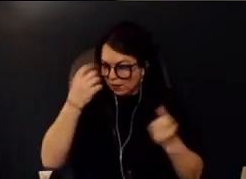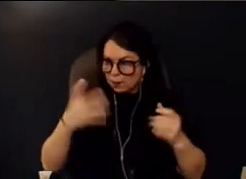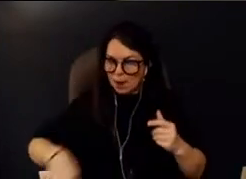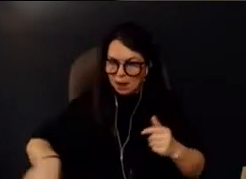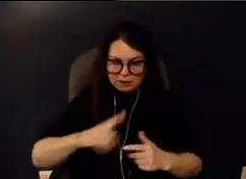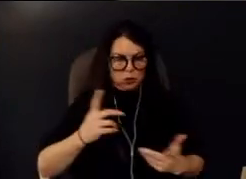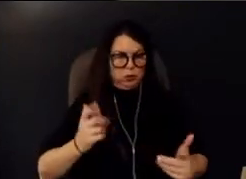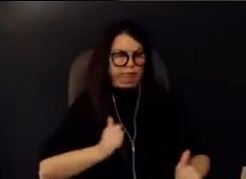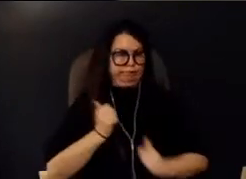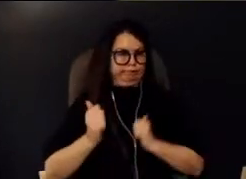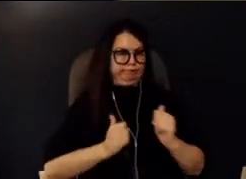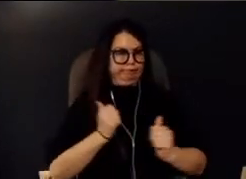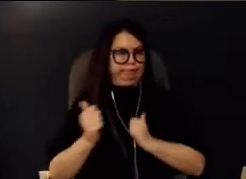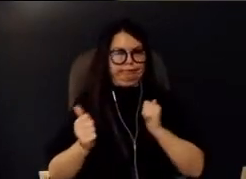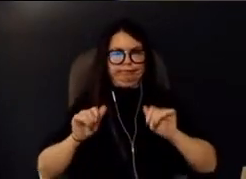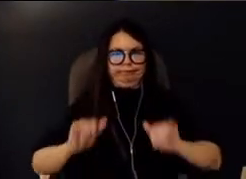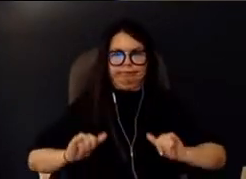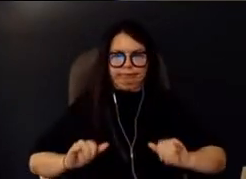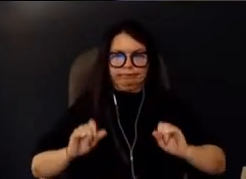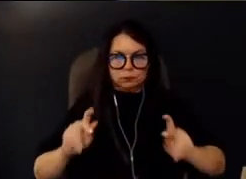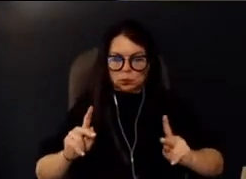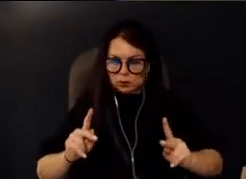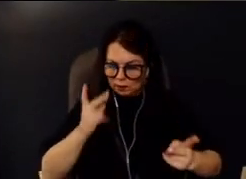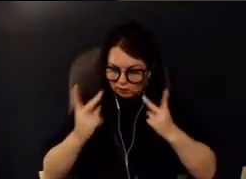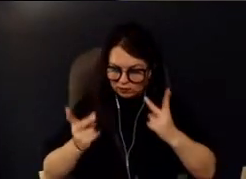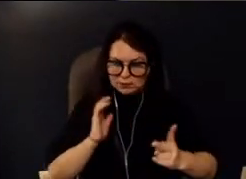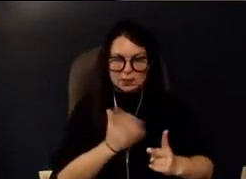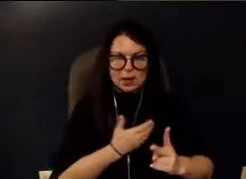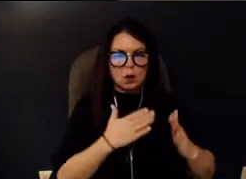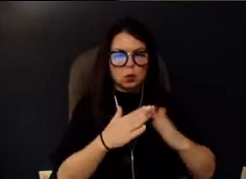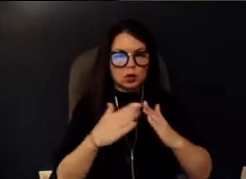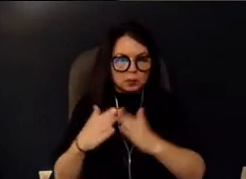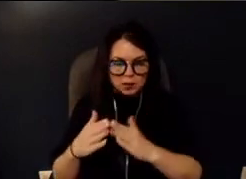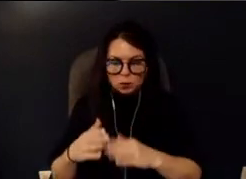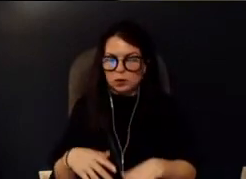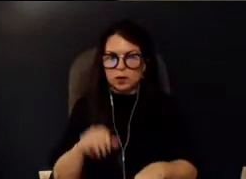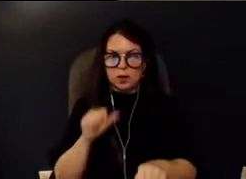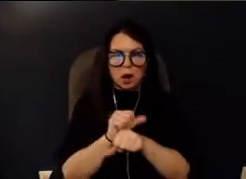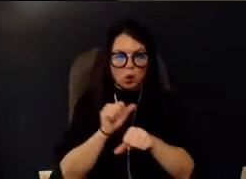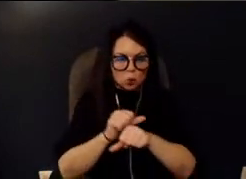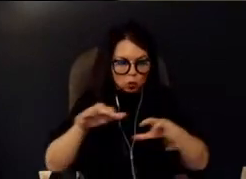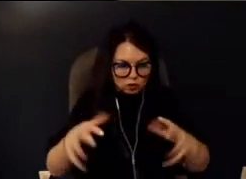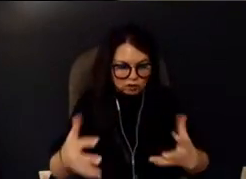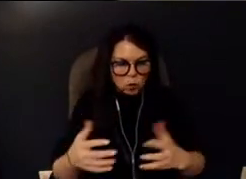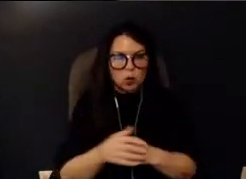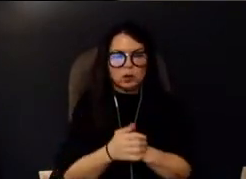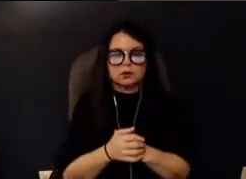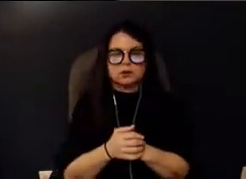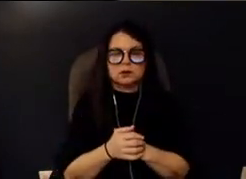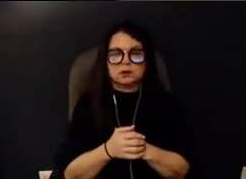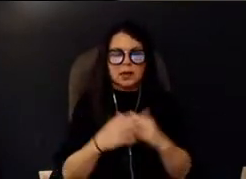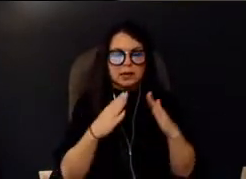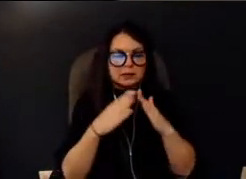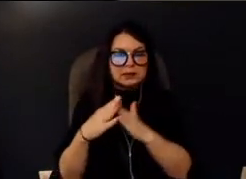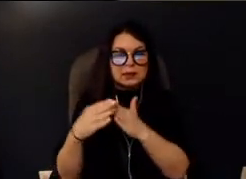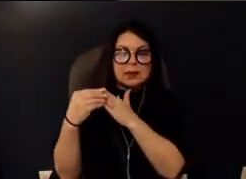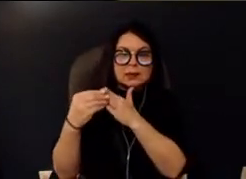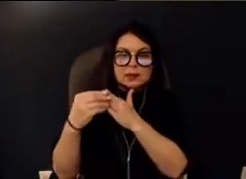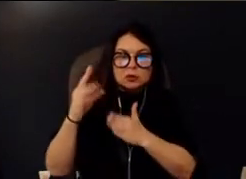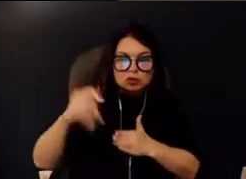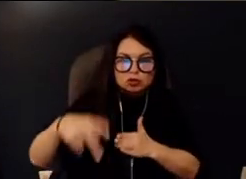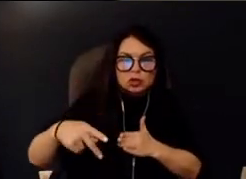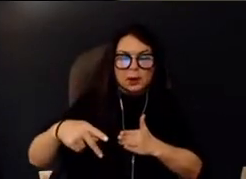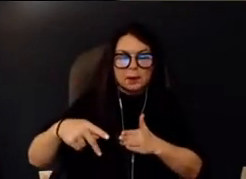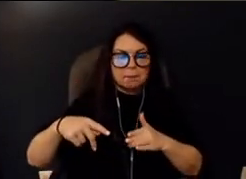seen our community and our workforce, our leadership at the city, really, I think, in a completely